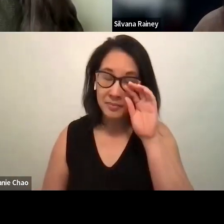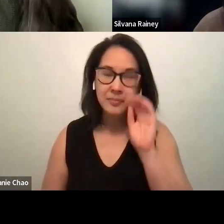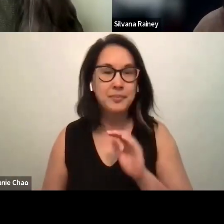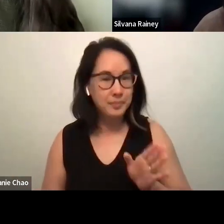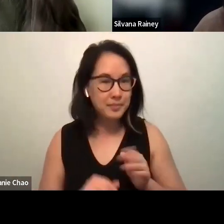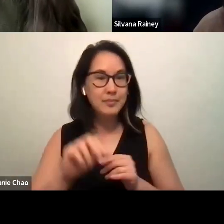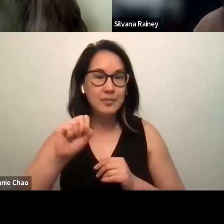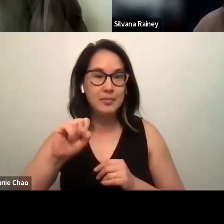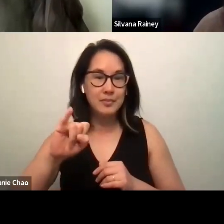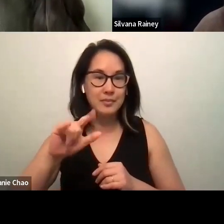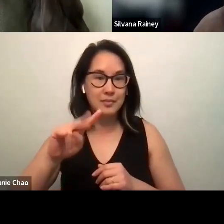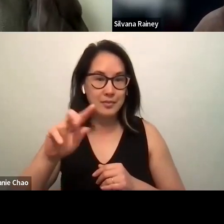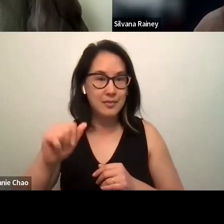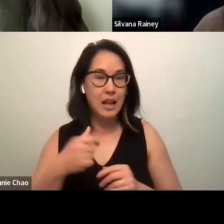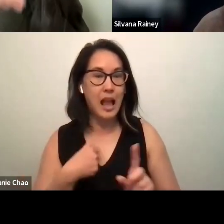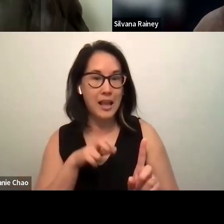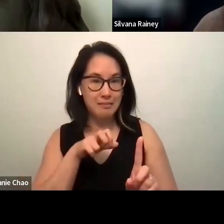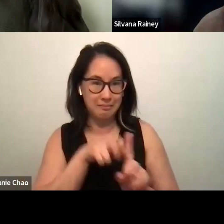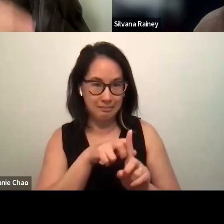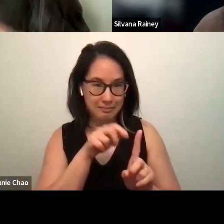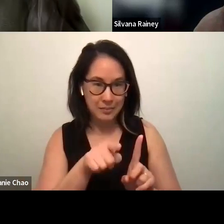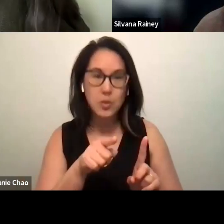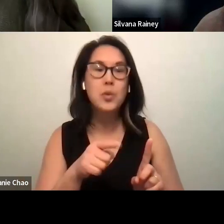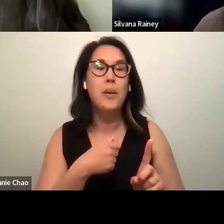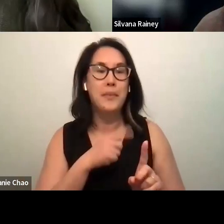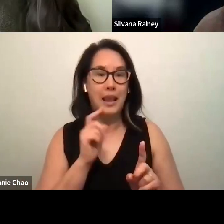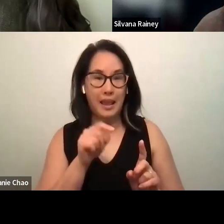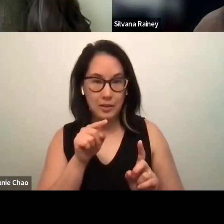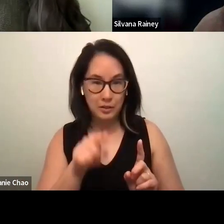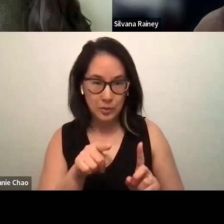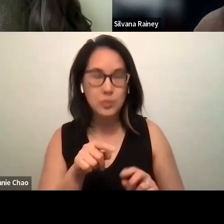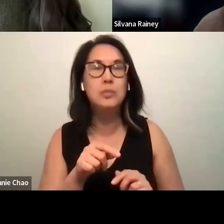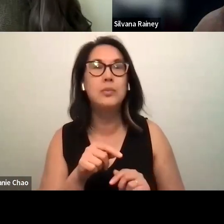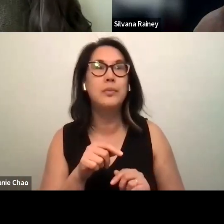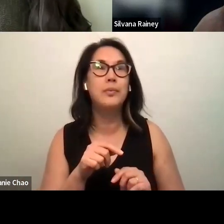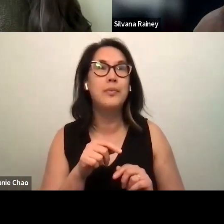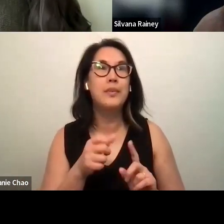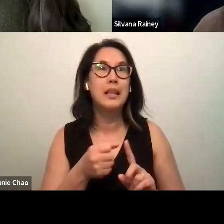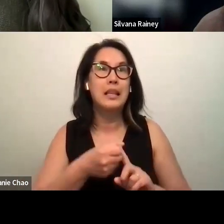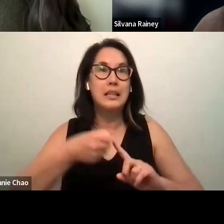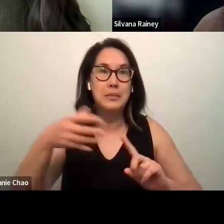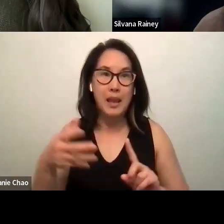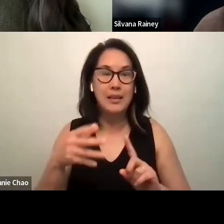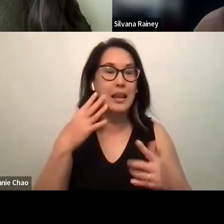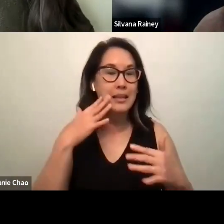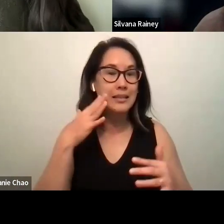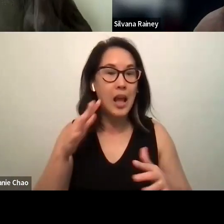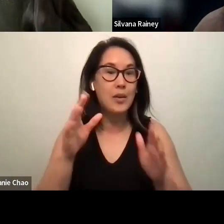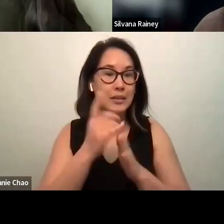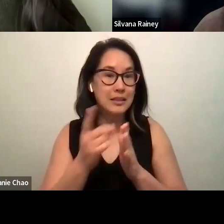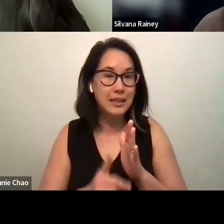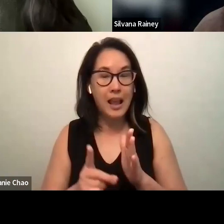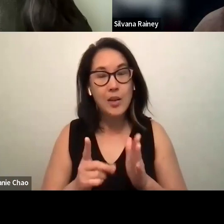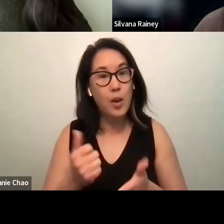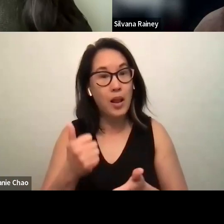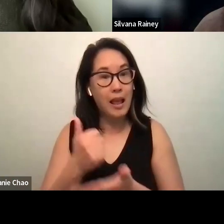to ask a question specifically that came in for you. Would expanding sound design help make the final product more